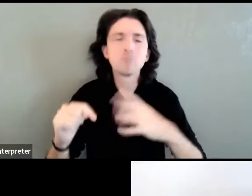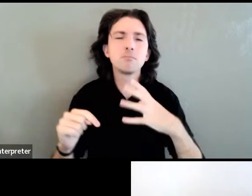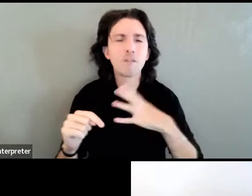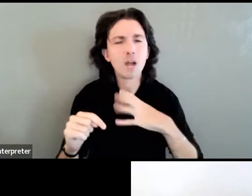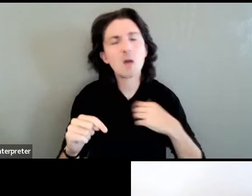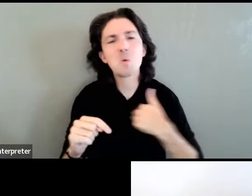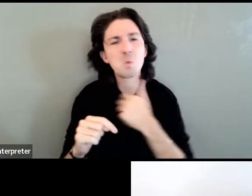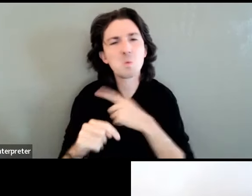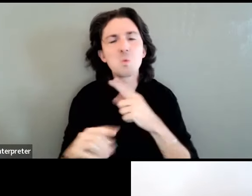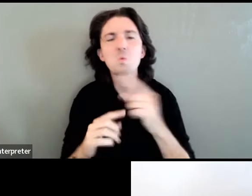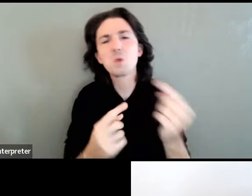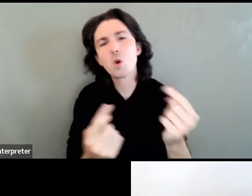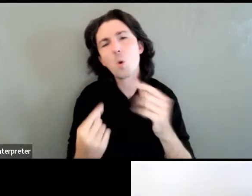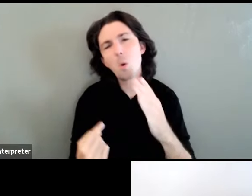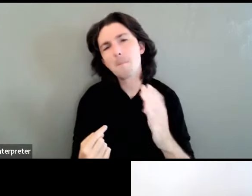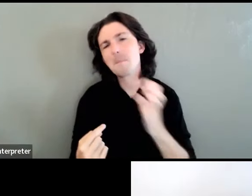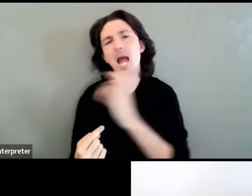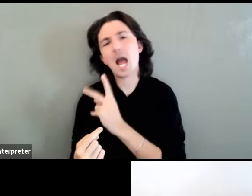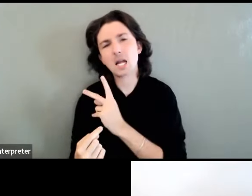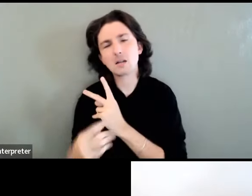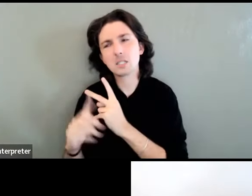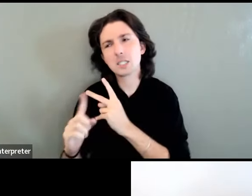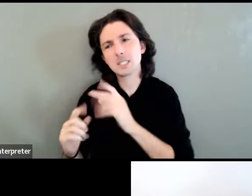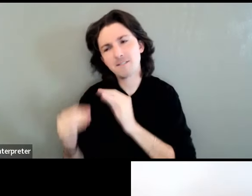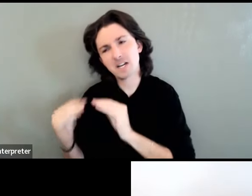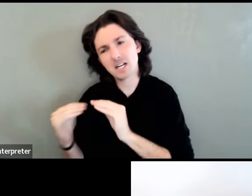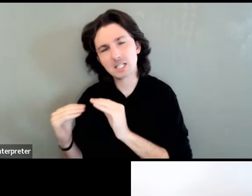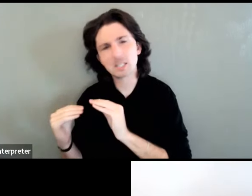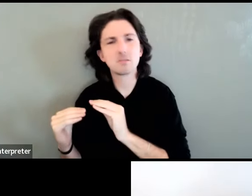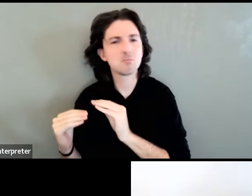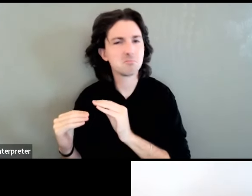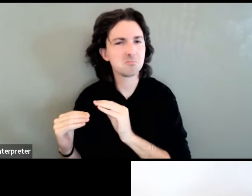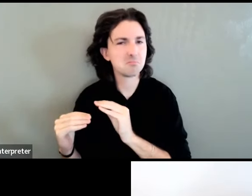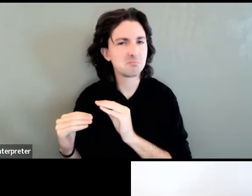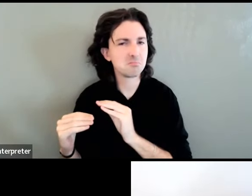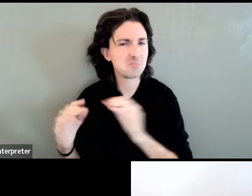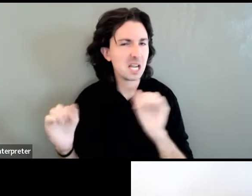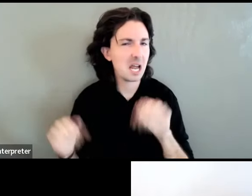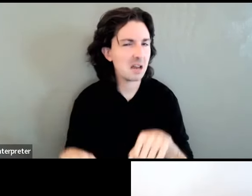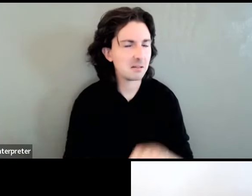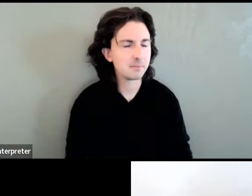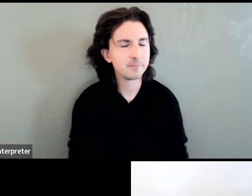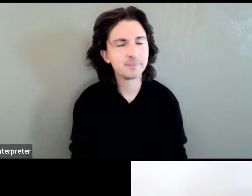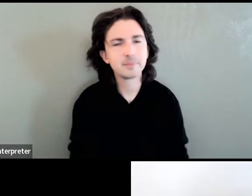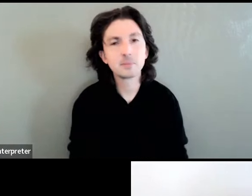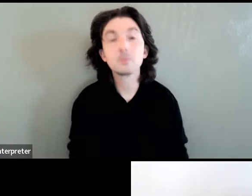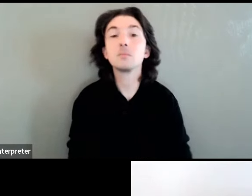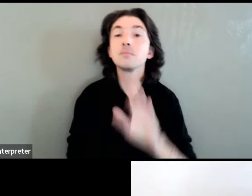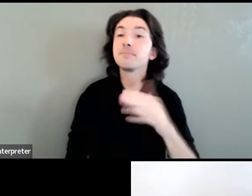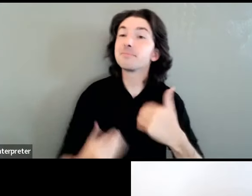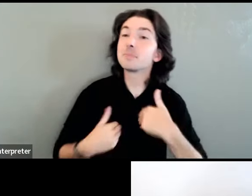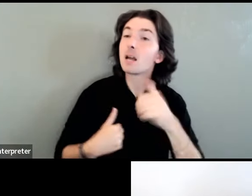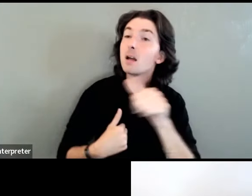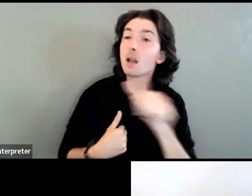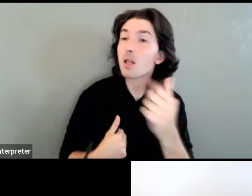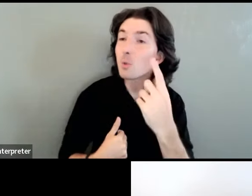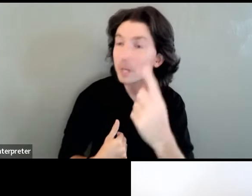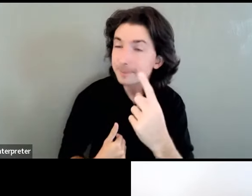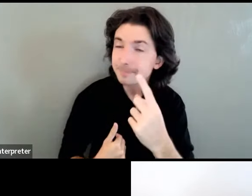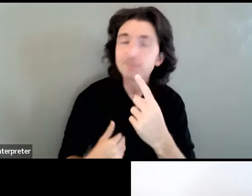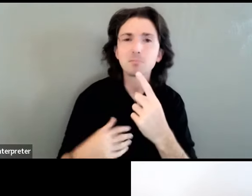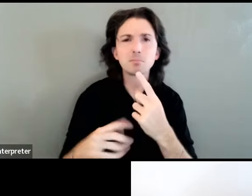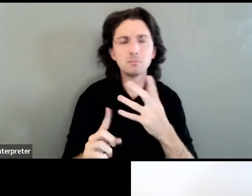Okay, thank you for that. So here we got another one. And this is important for a lot of people, I think. What should we do if we have